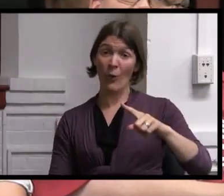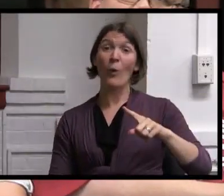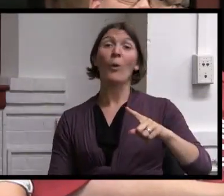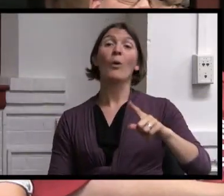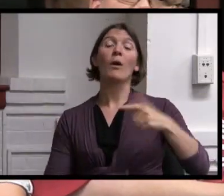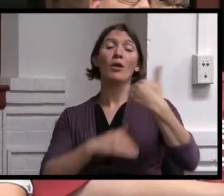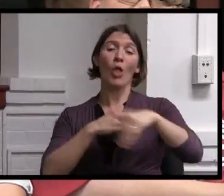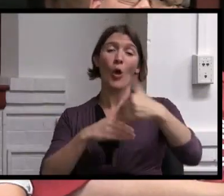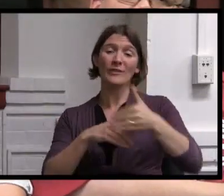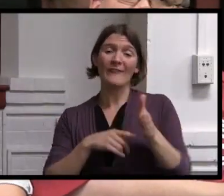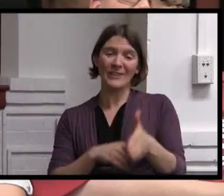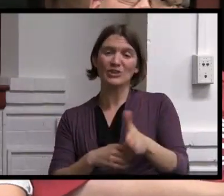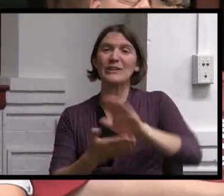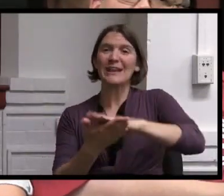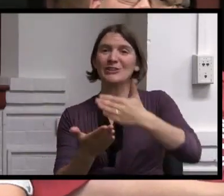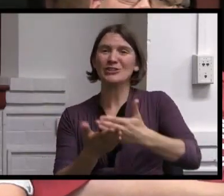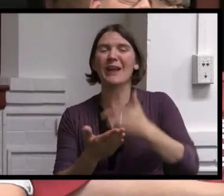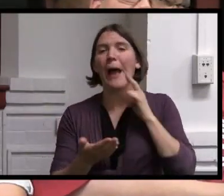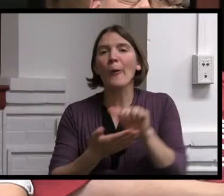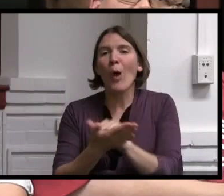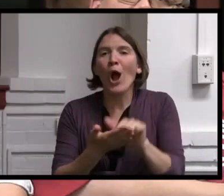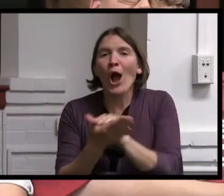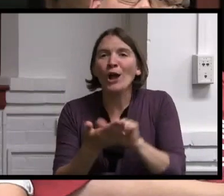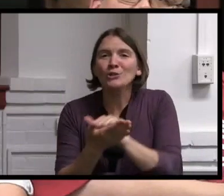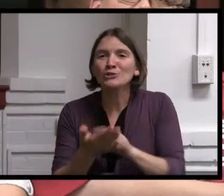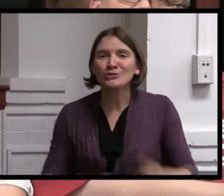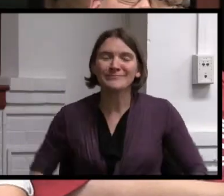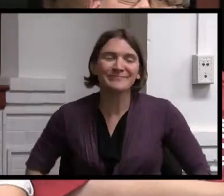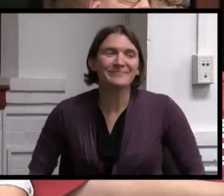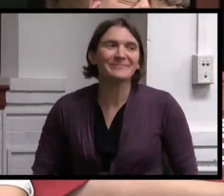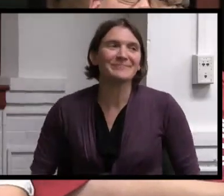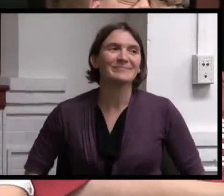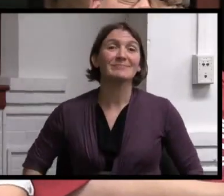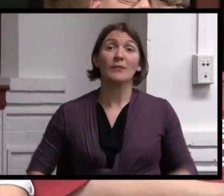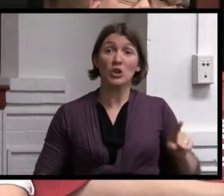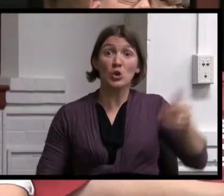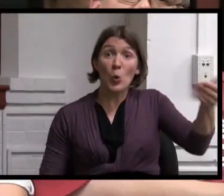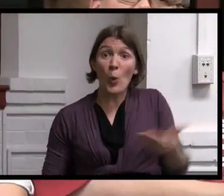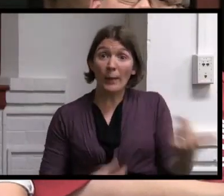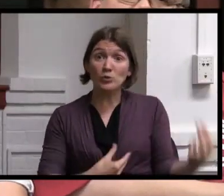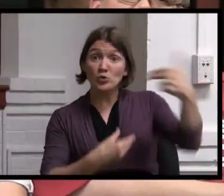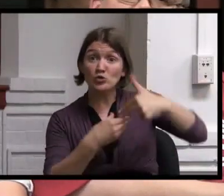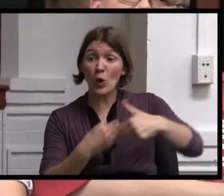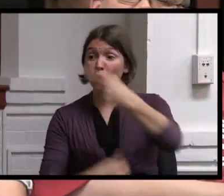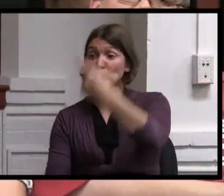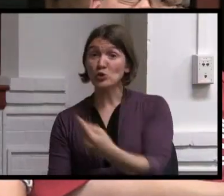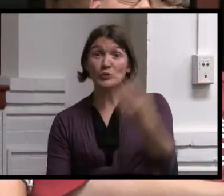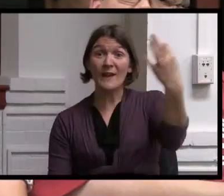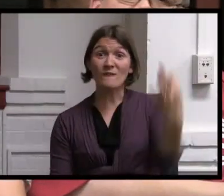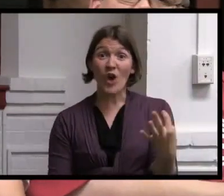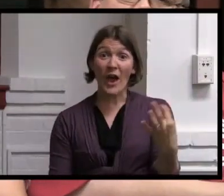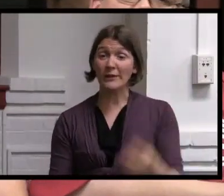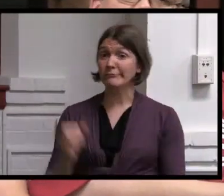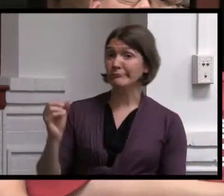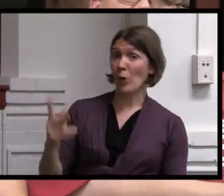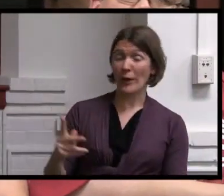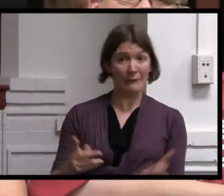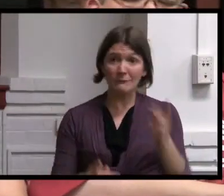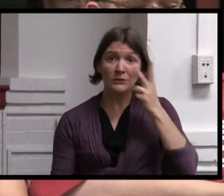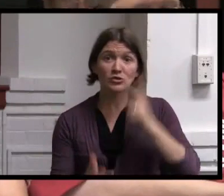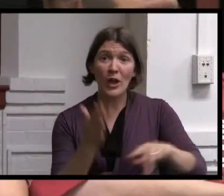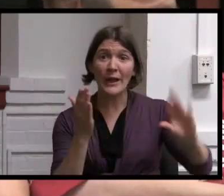Kitchen twice a week. I do pots and pans. And you're welcome to come Tuesdays and Fridays. Check it